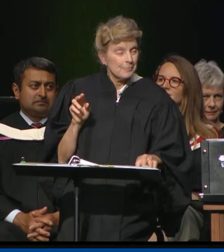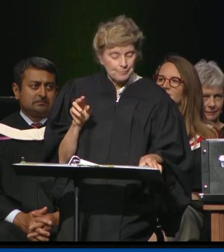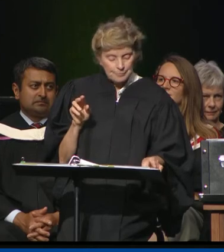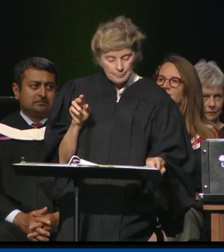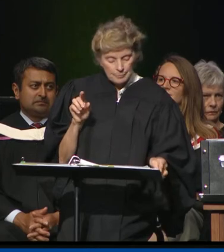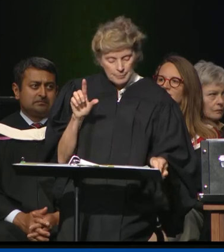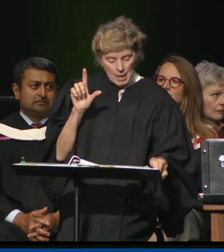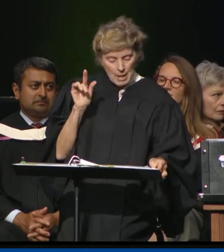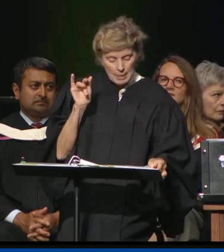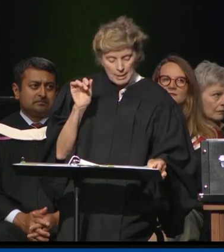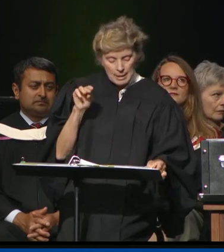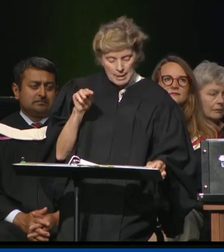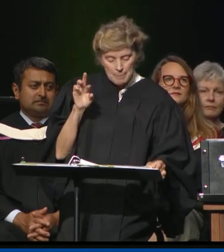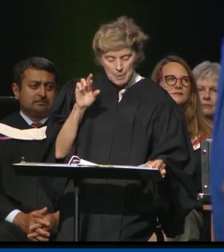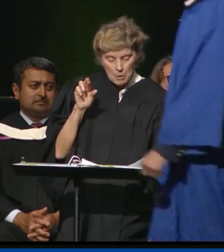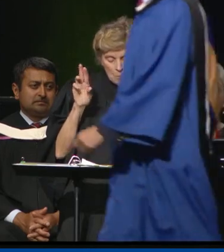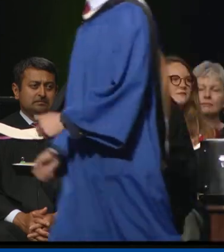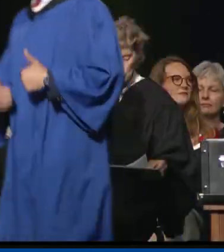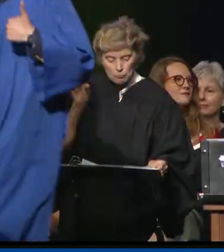Liam Ruddy.